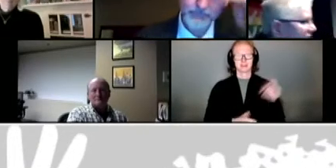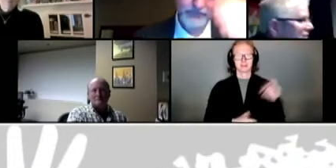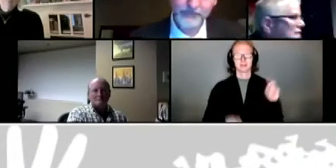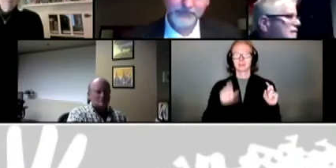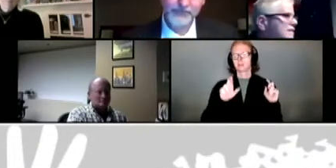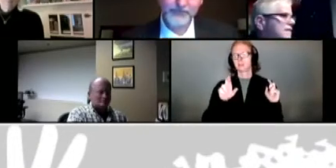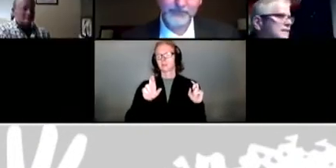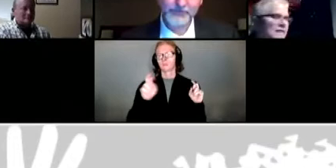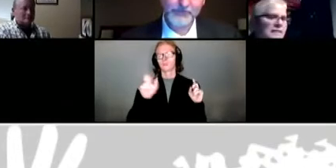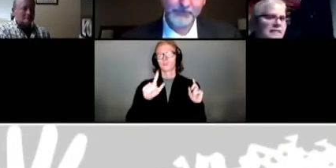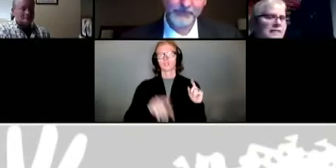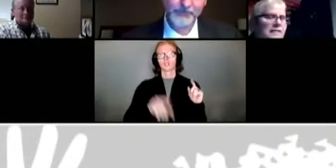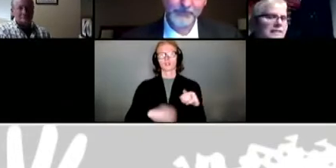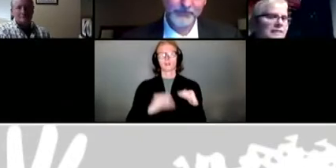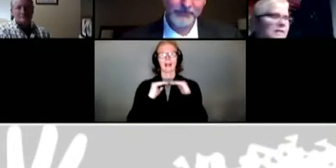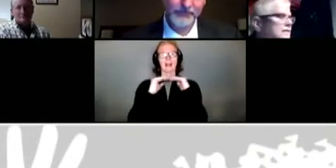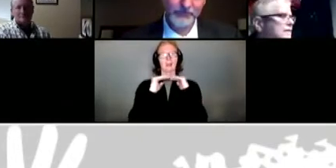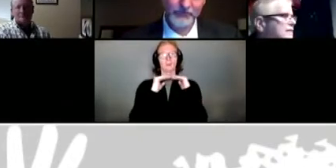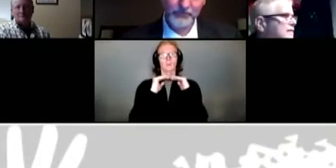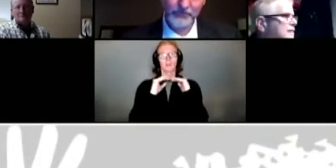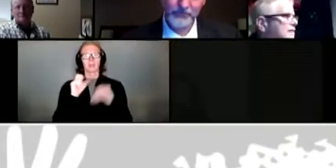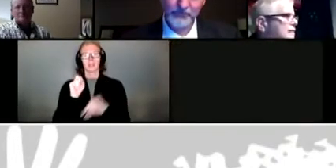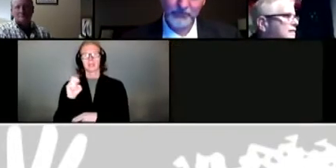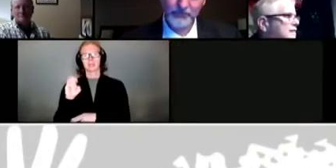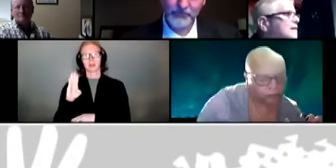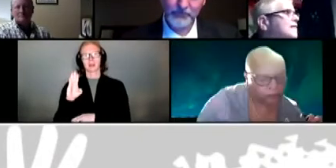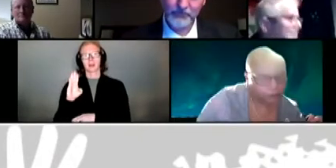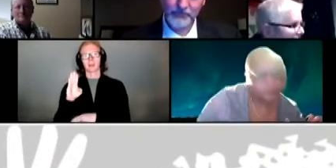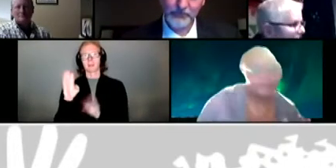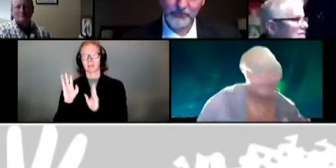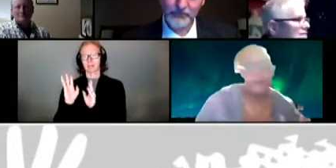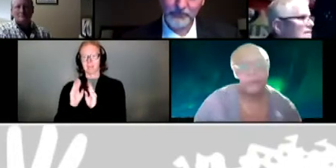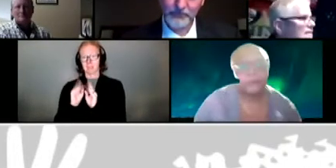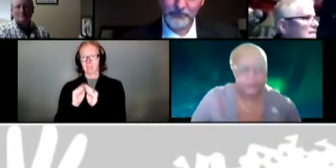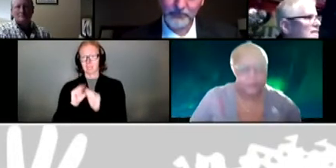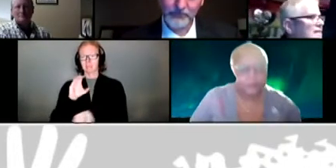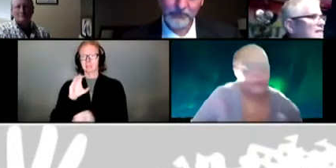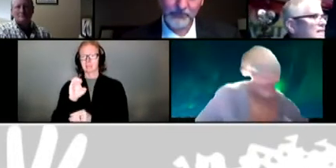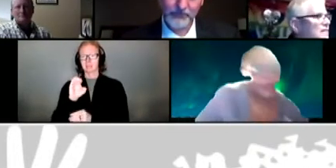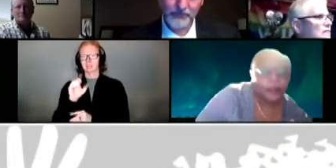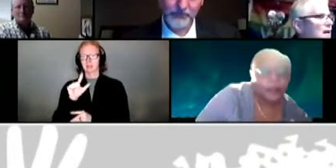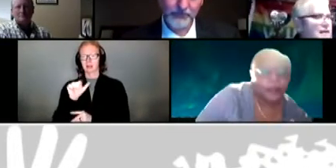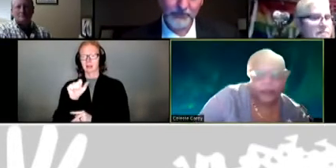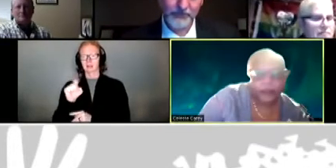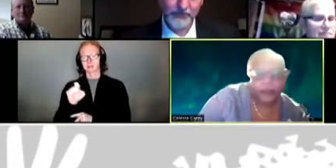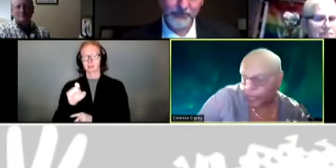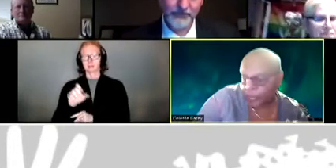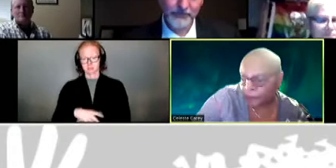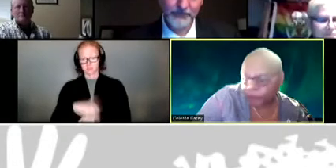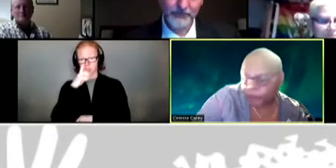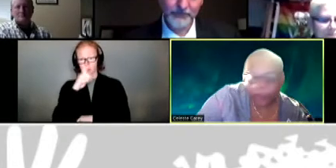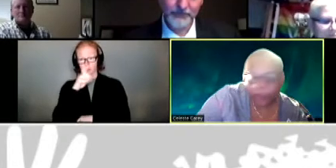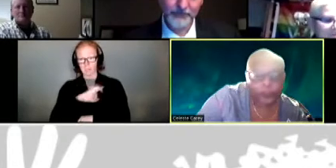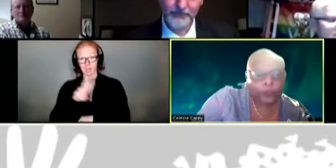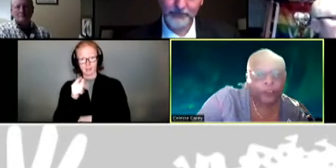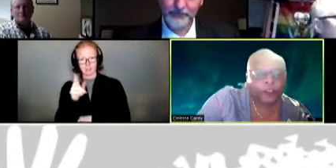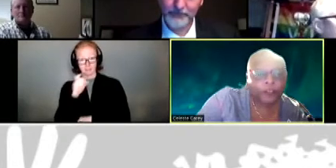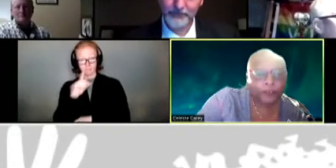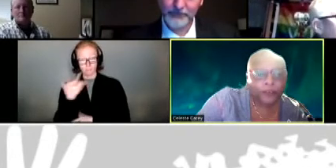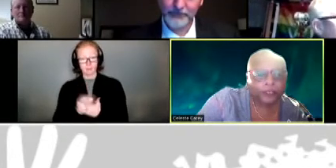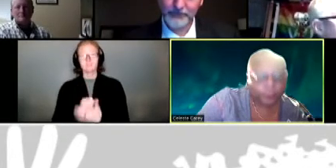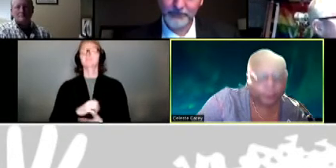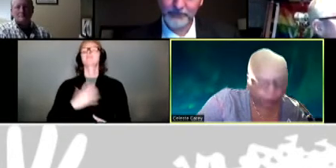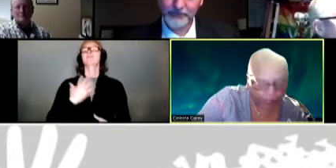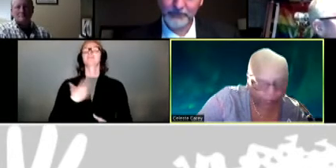Equity Subcommittee is Celeste. Celeste, would you like to give us an update? Yes. The Racial